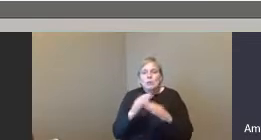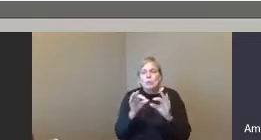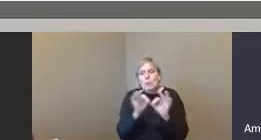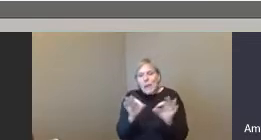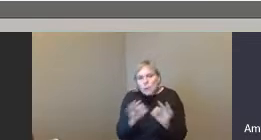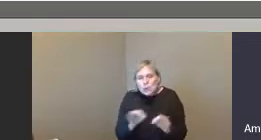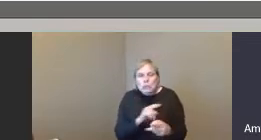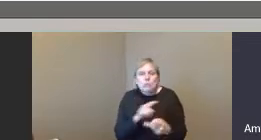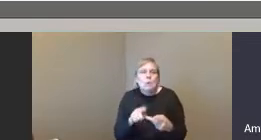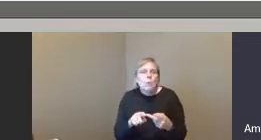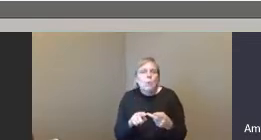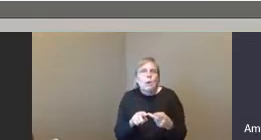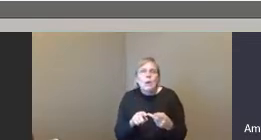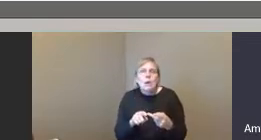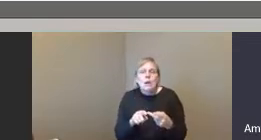language,